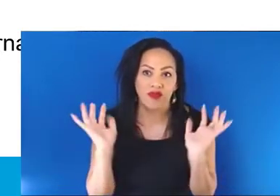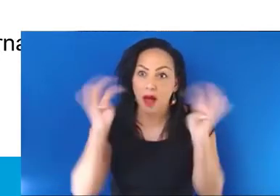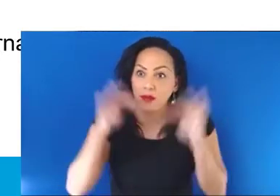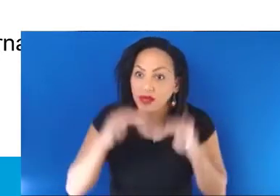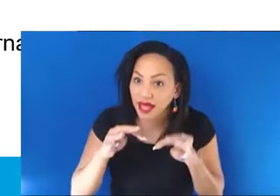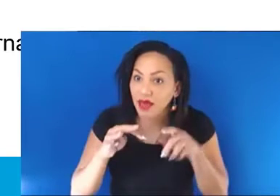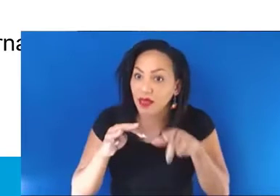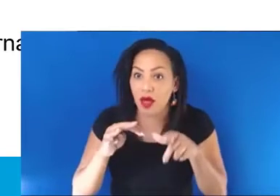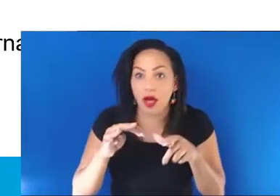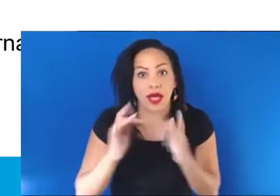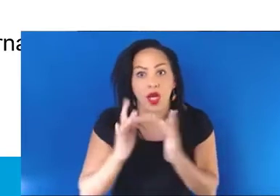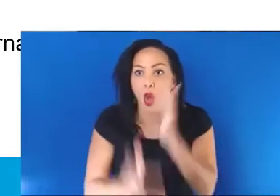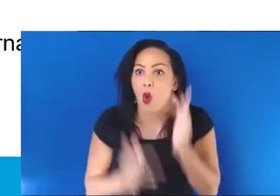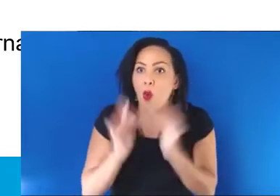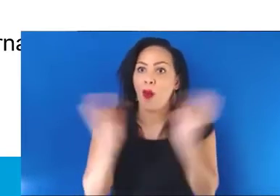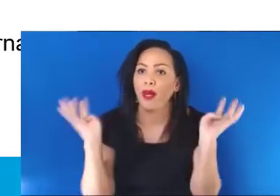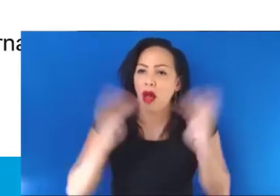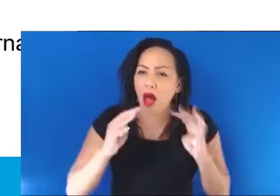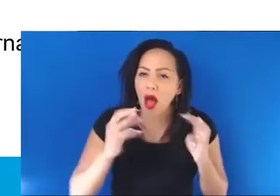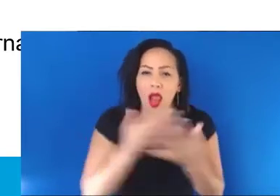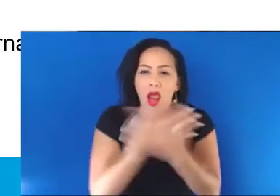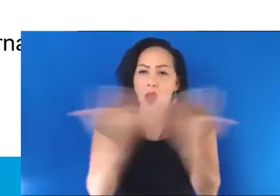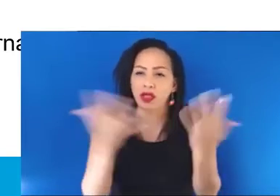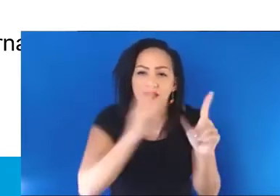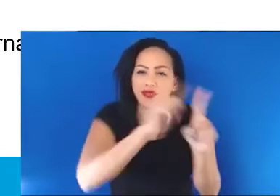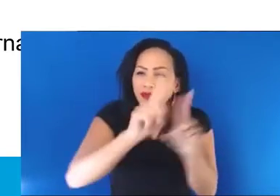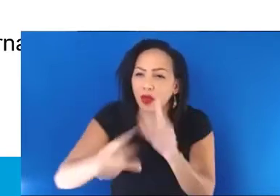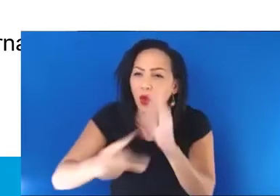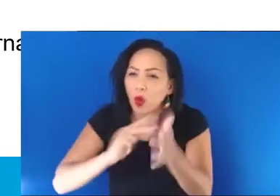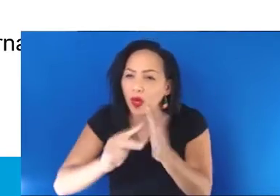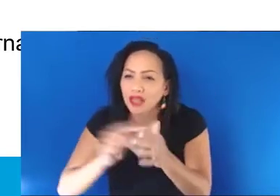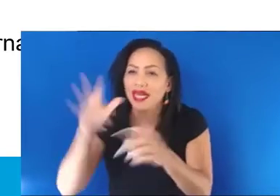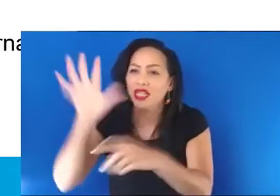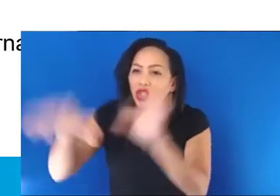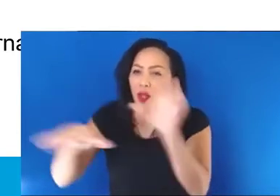lots of different organisations and places,